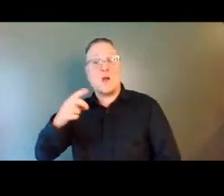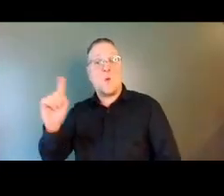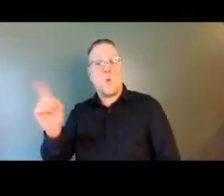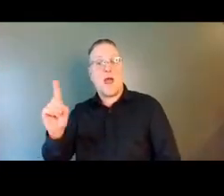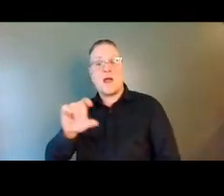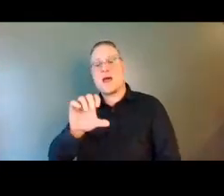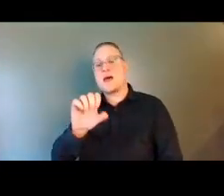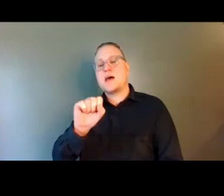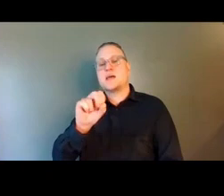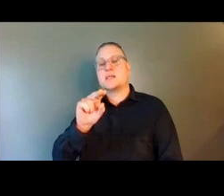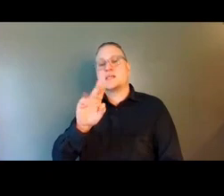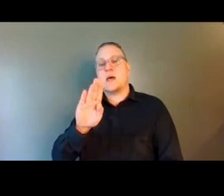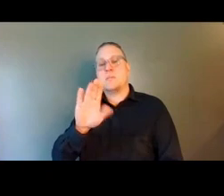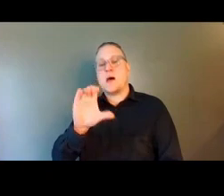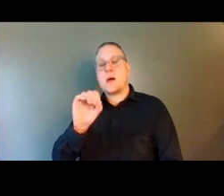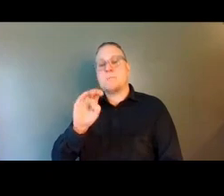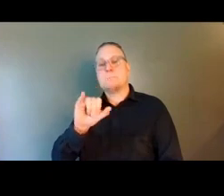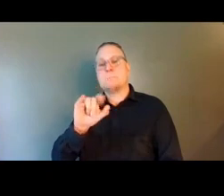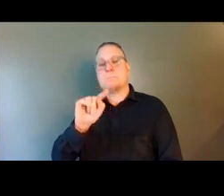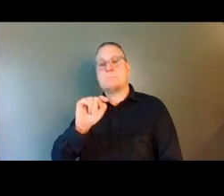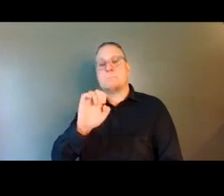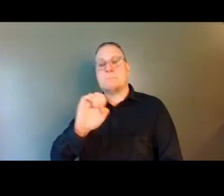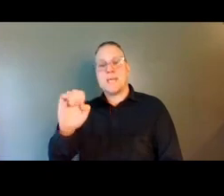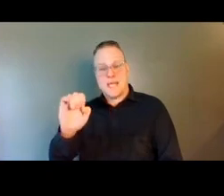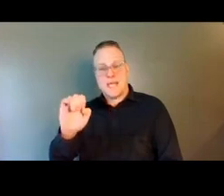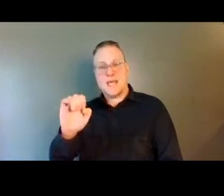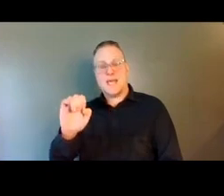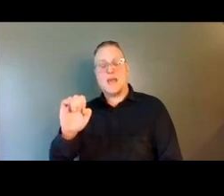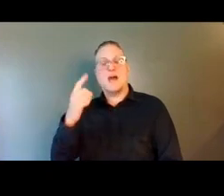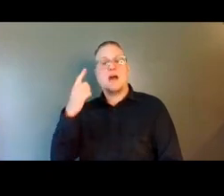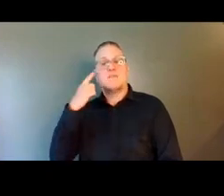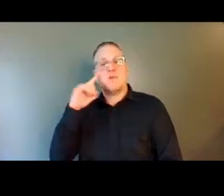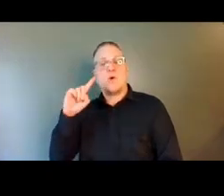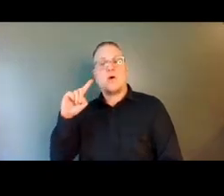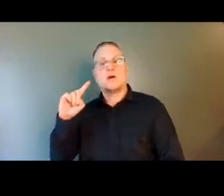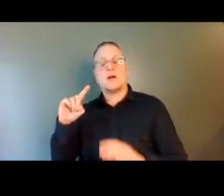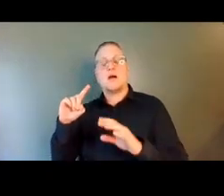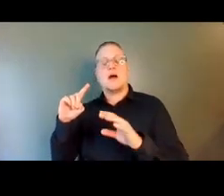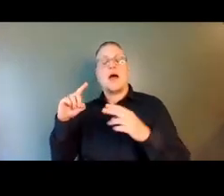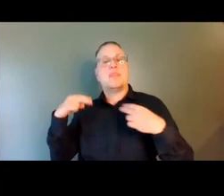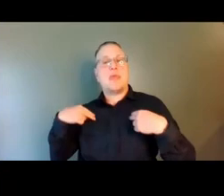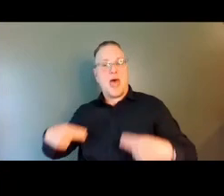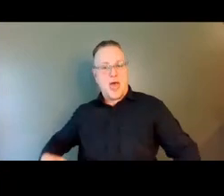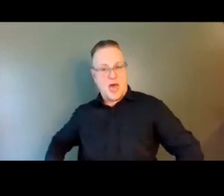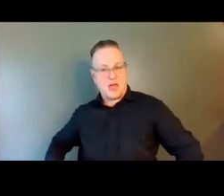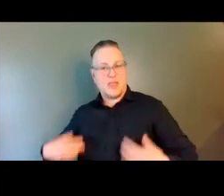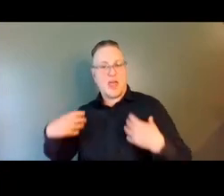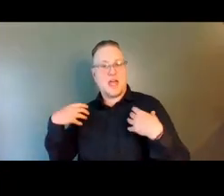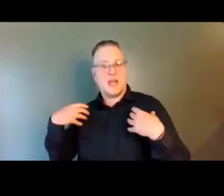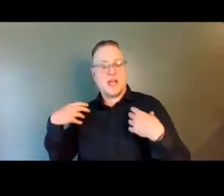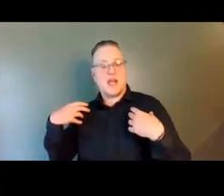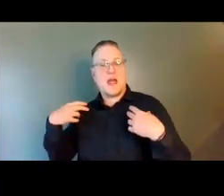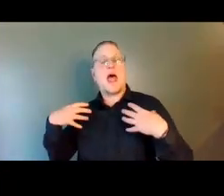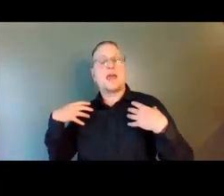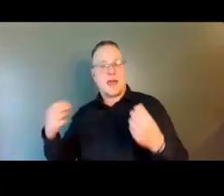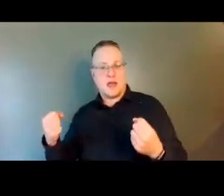Mohamed encouraged me to participate in a hearing convened by the Minnesota legislature in the Health and